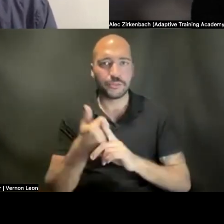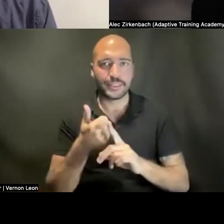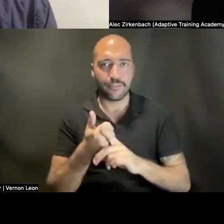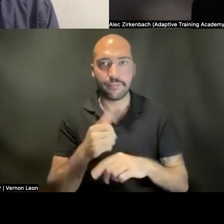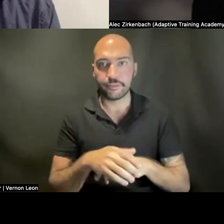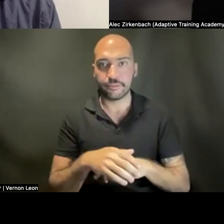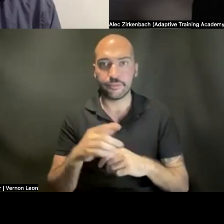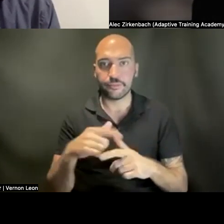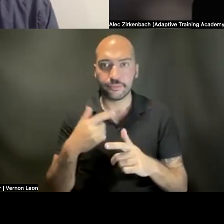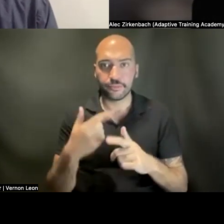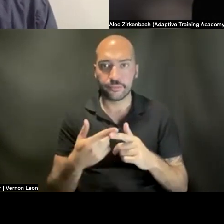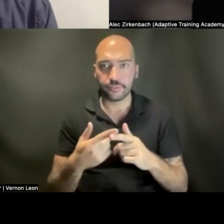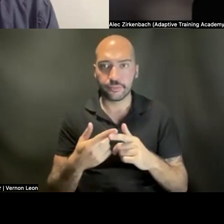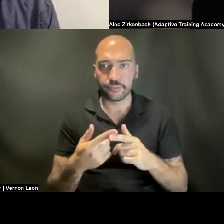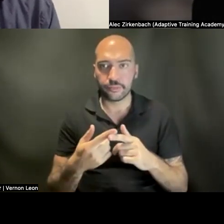and then